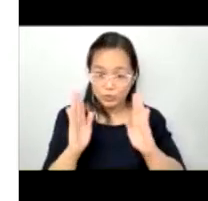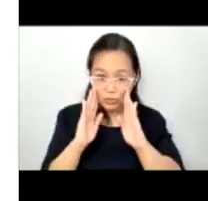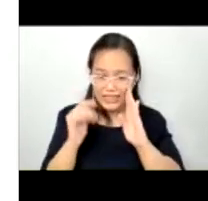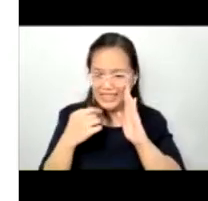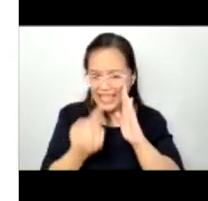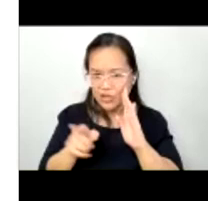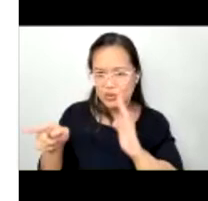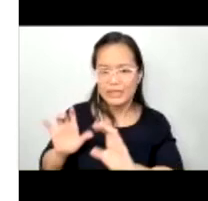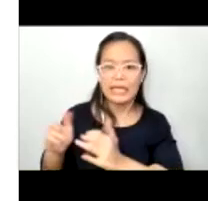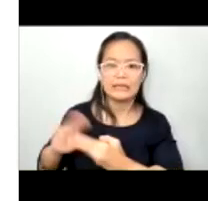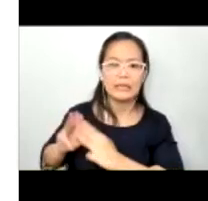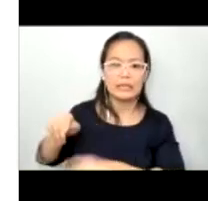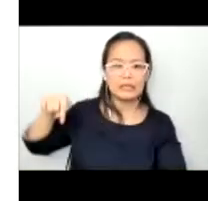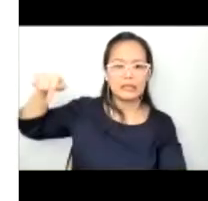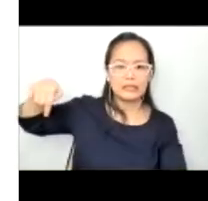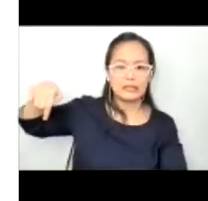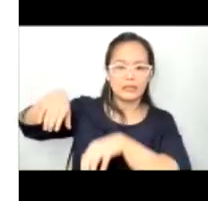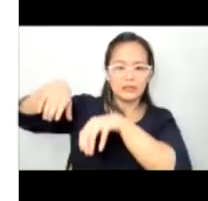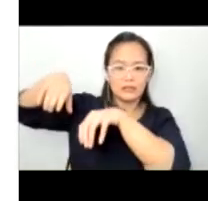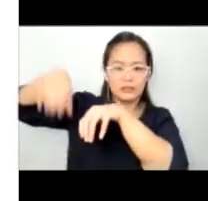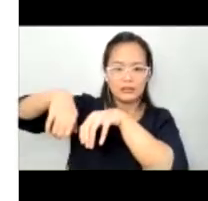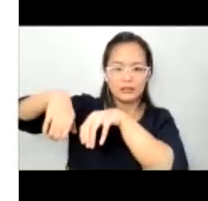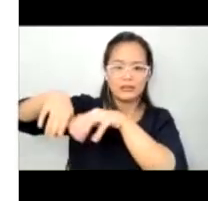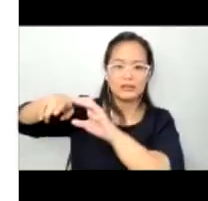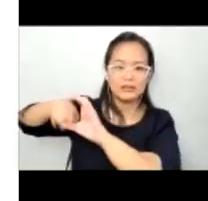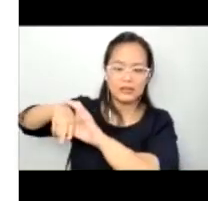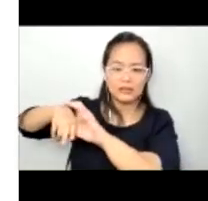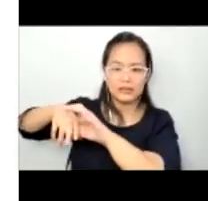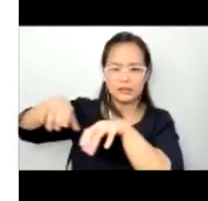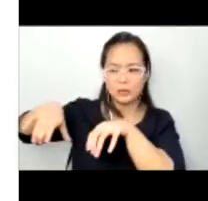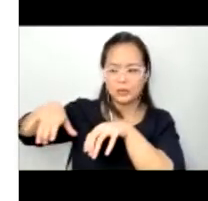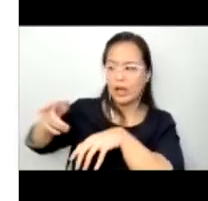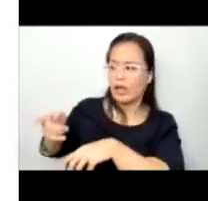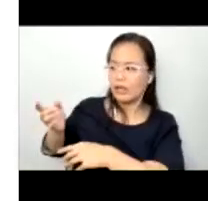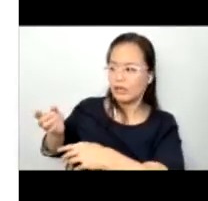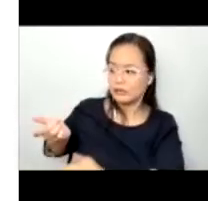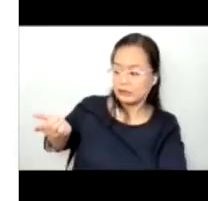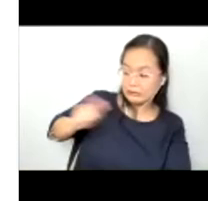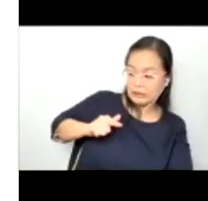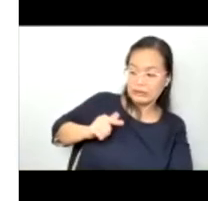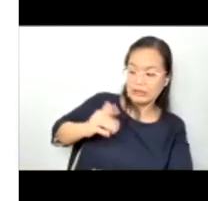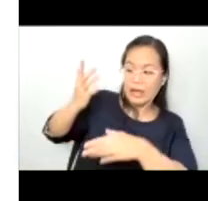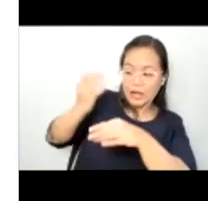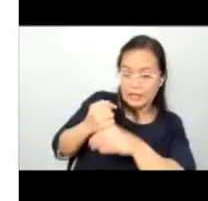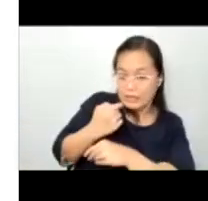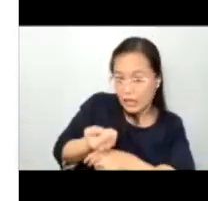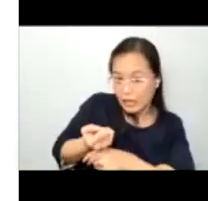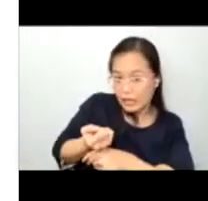classmate, adding to what was being said, putting your own ideas, and